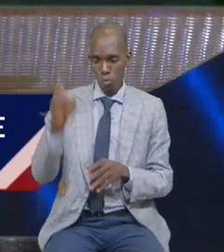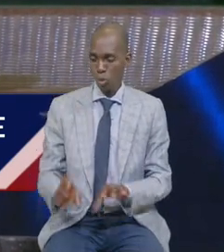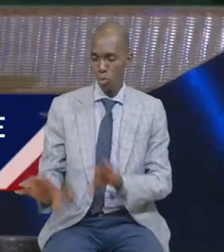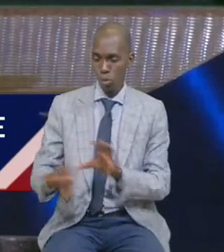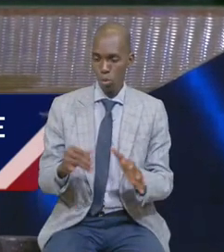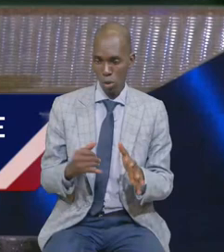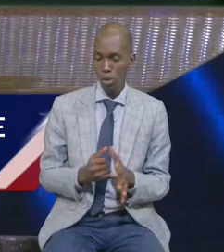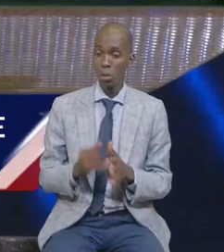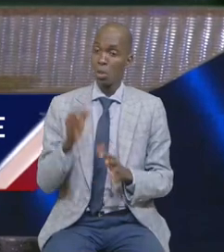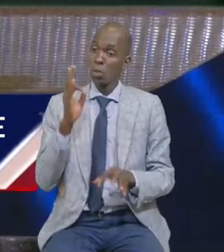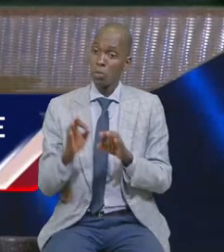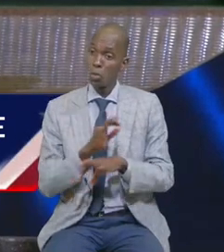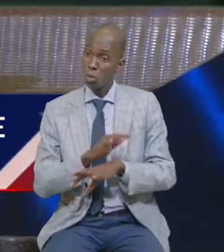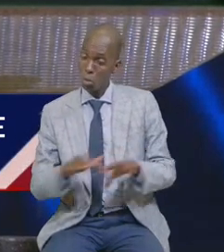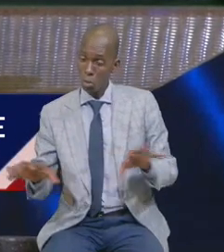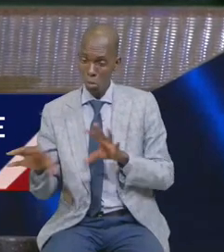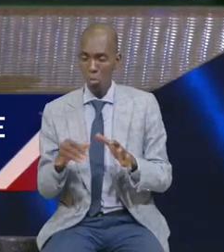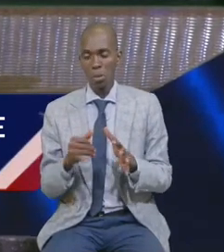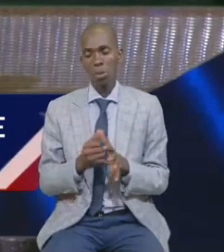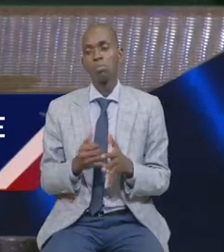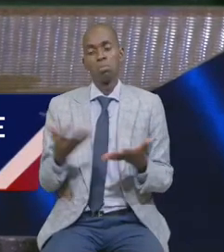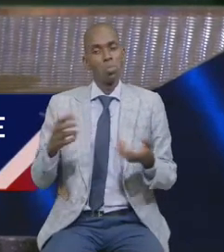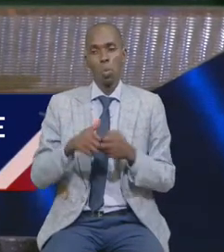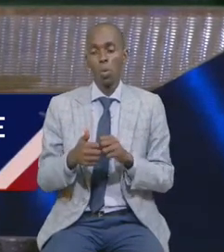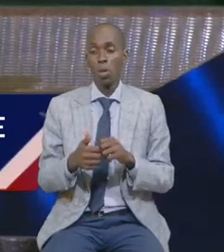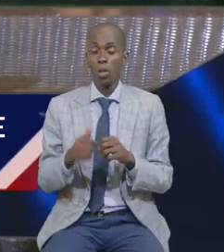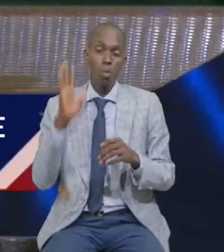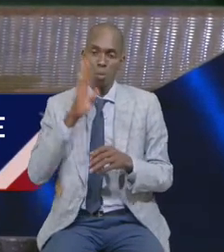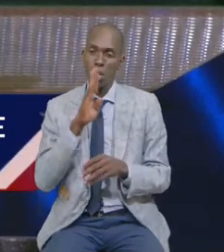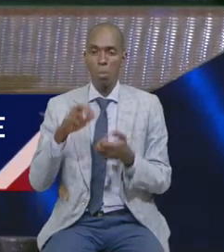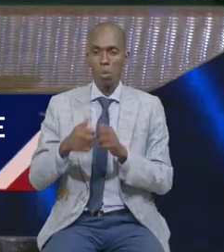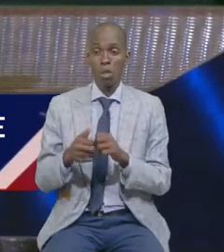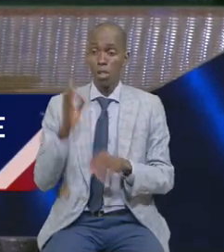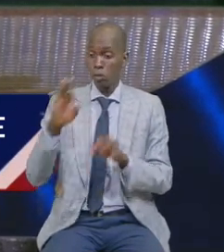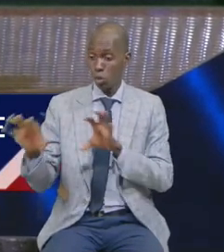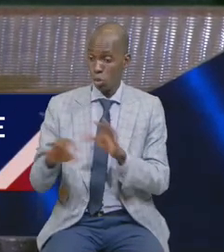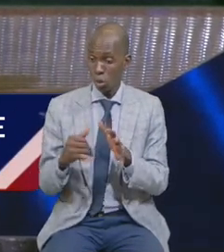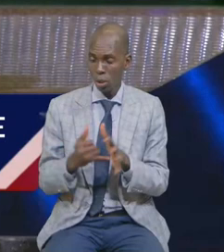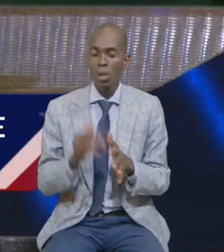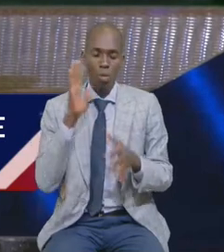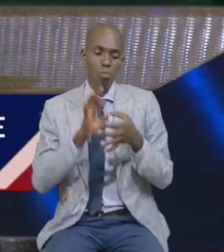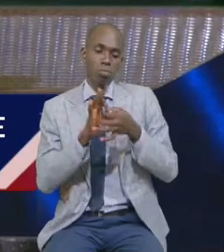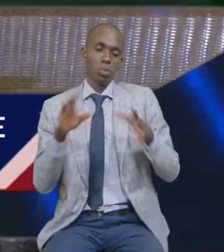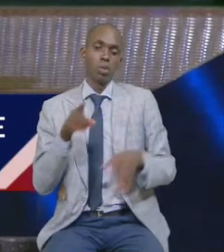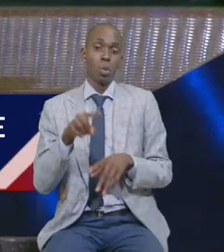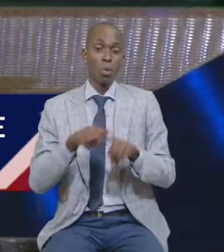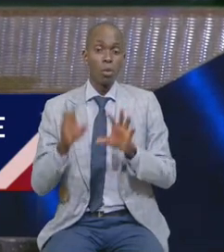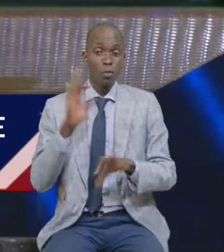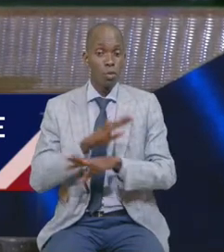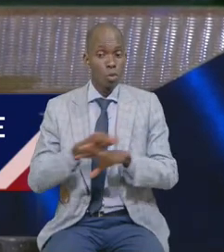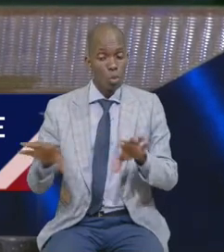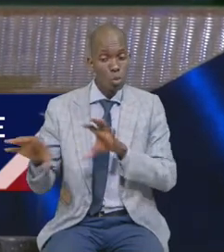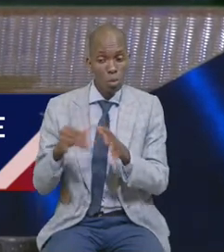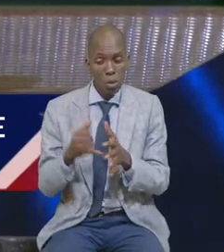worship, that's all right, I release you. If you don't, I'll throw you into the furnace of fire. And tell